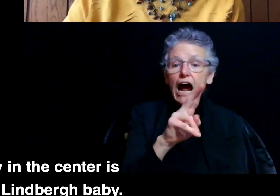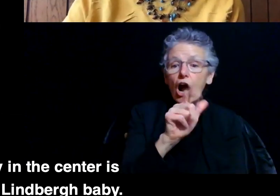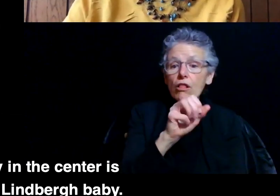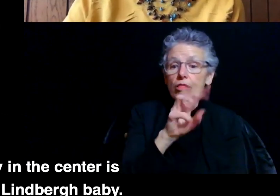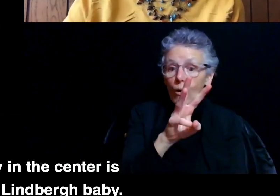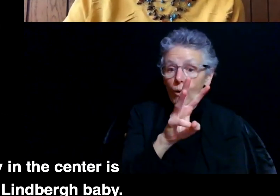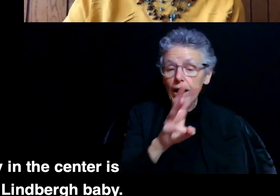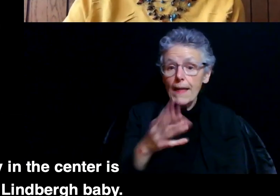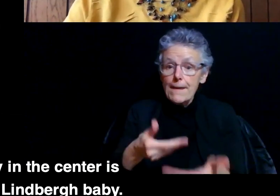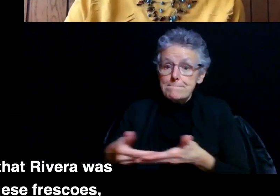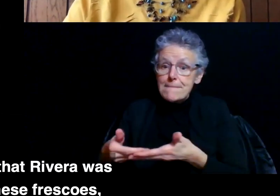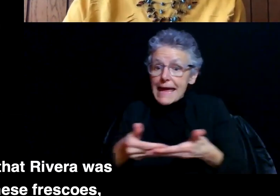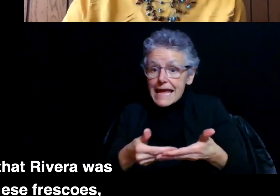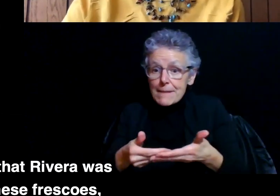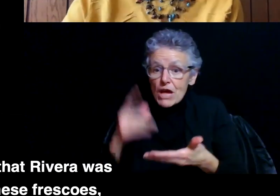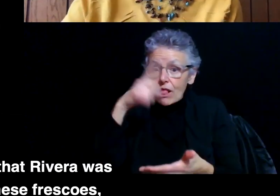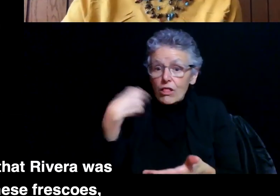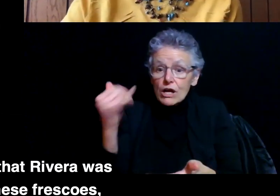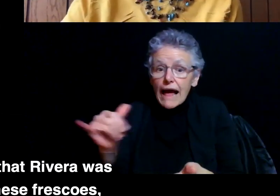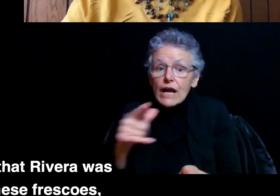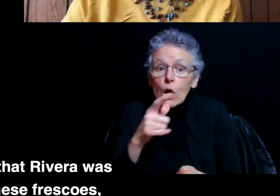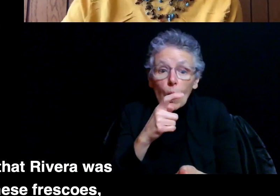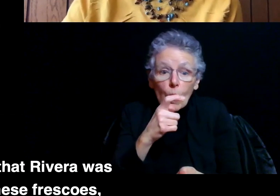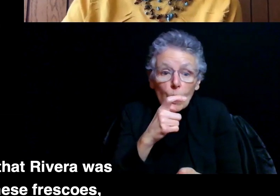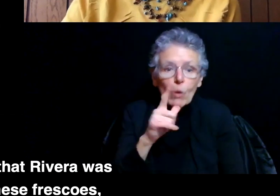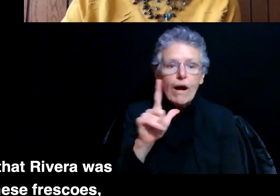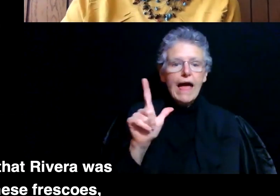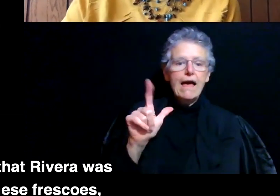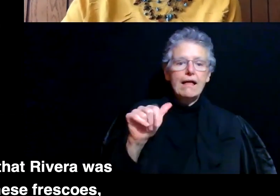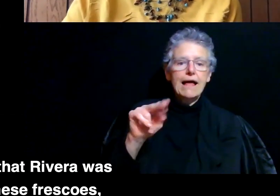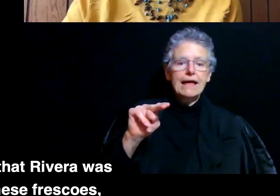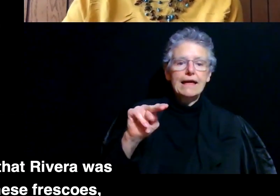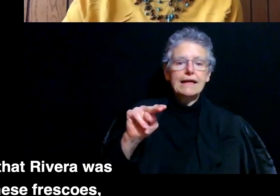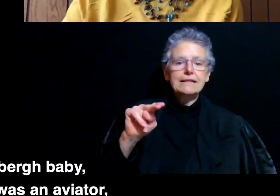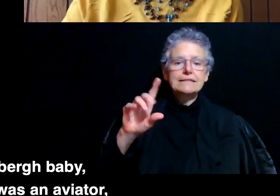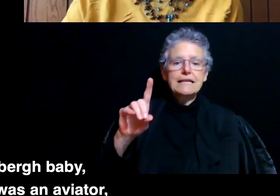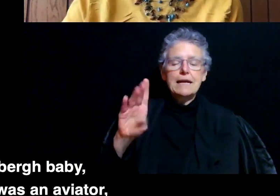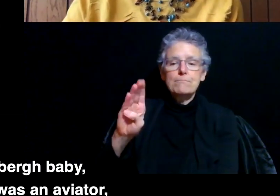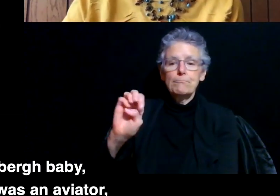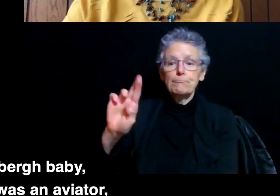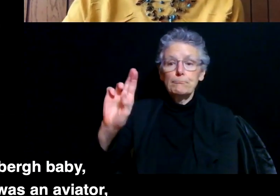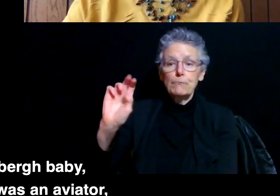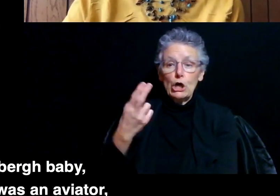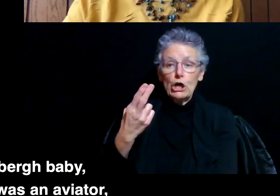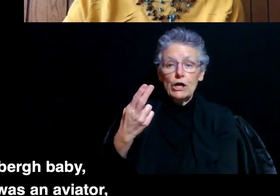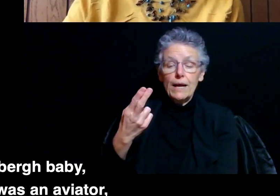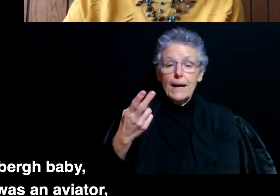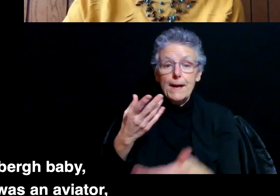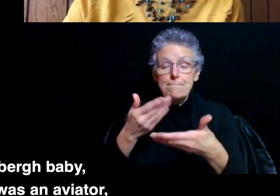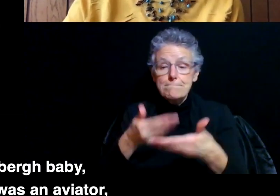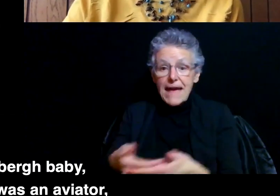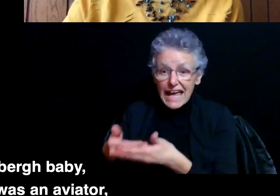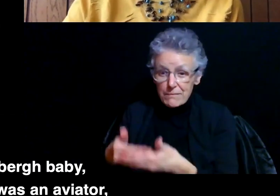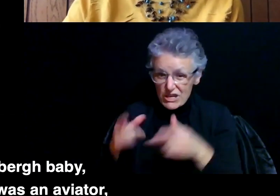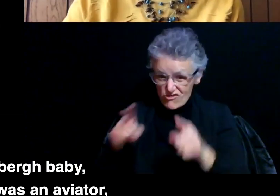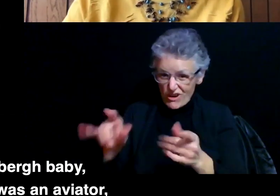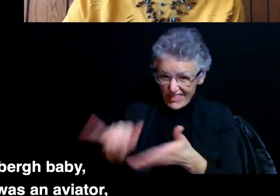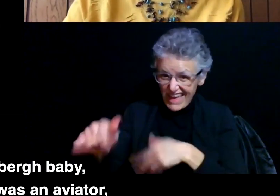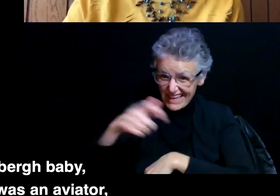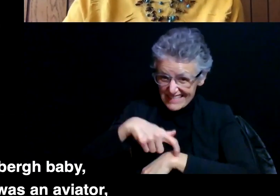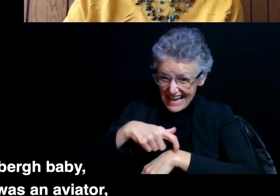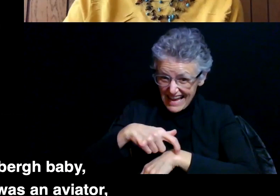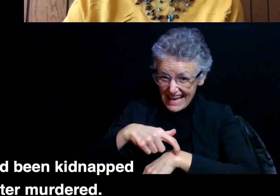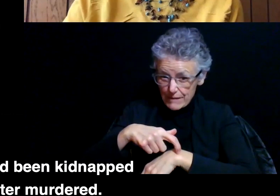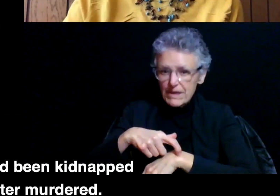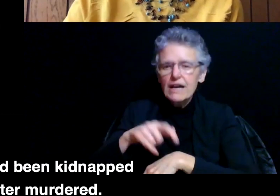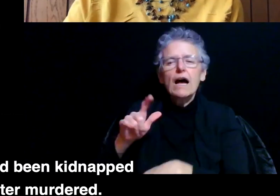on the Lindbergh baby. At the time that Rivera was creating these frescoes, the Lindbergh baby, Lindbergh was an